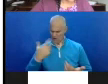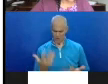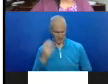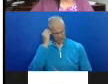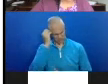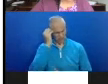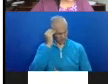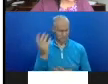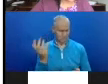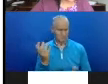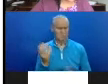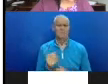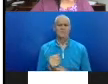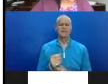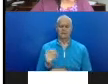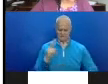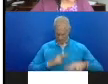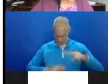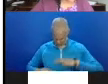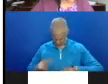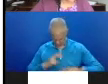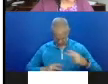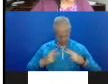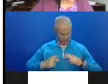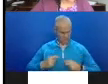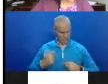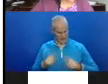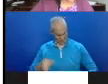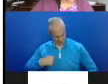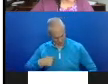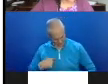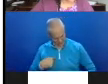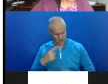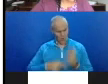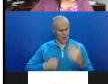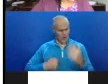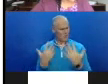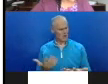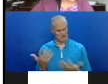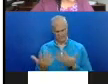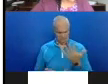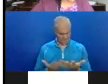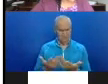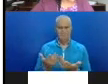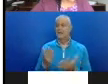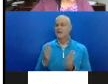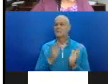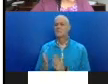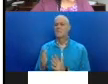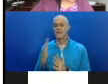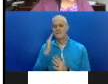just that looking at what were the effects of what happened to me, and then what would I want. That's part of preparation for those